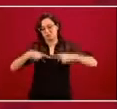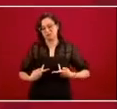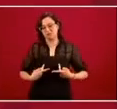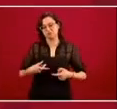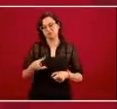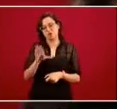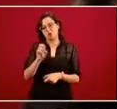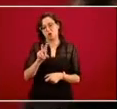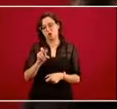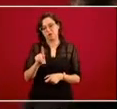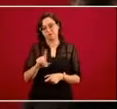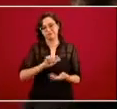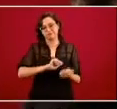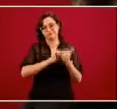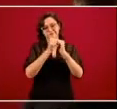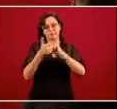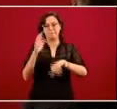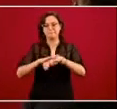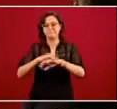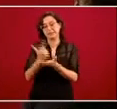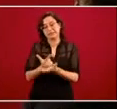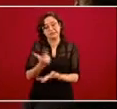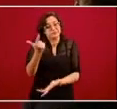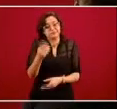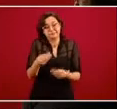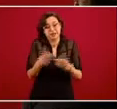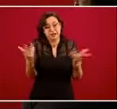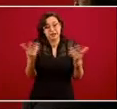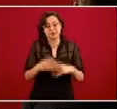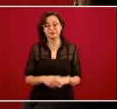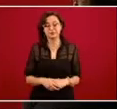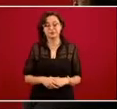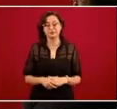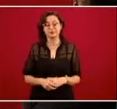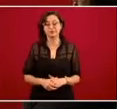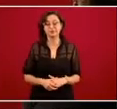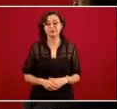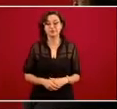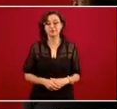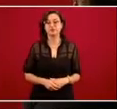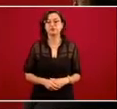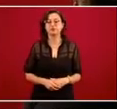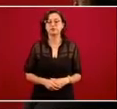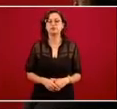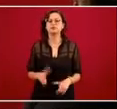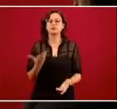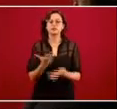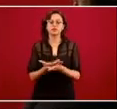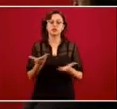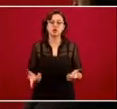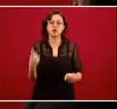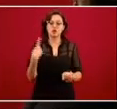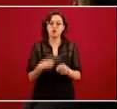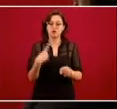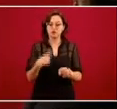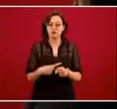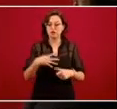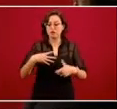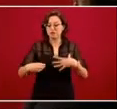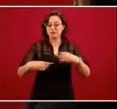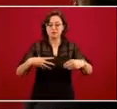either nutrients. This could derive into a malfunctioning of the immune system, and of course a higher